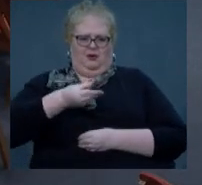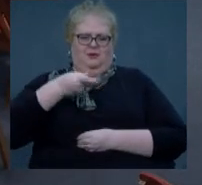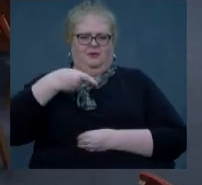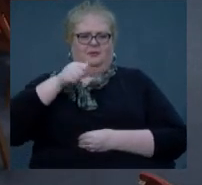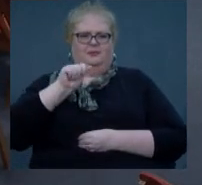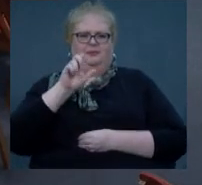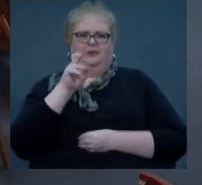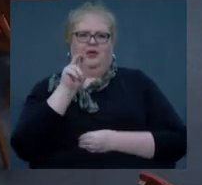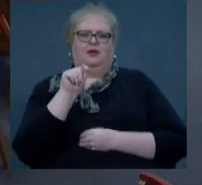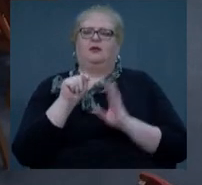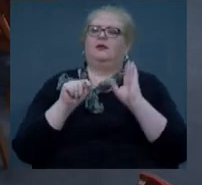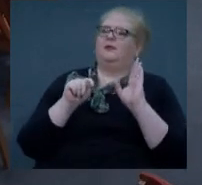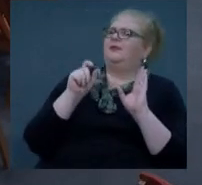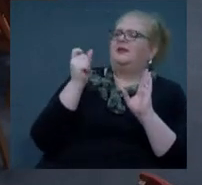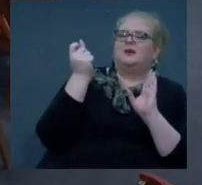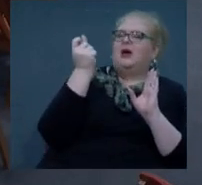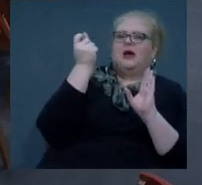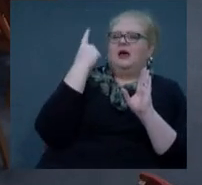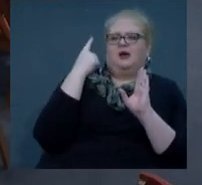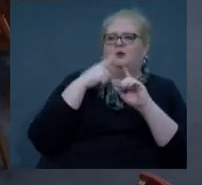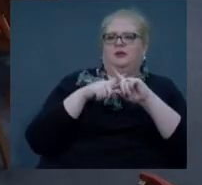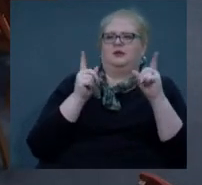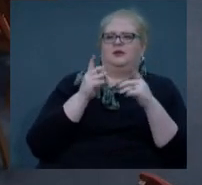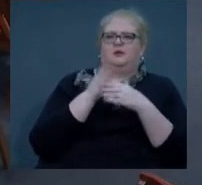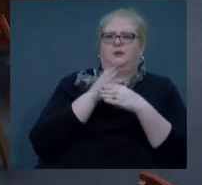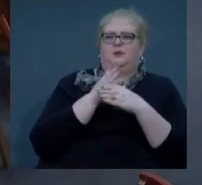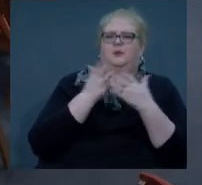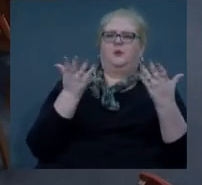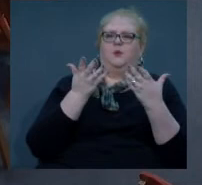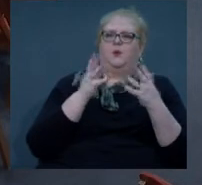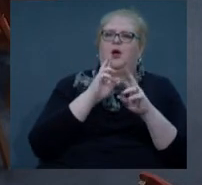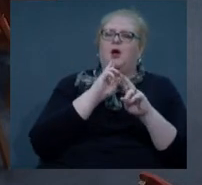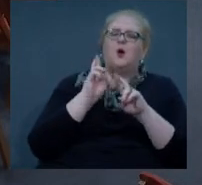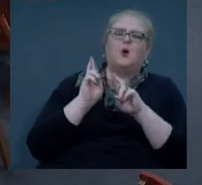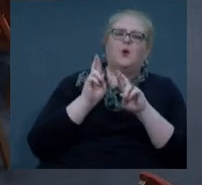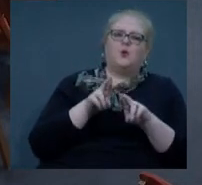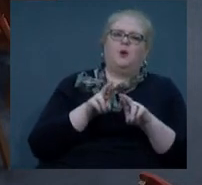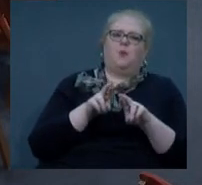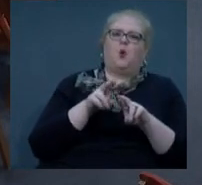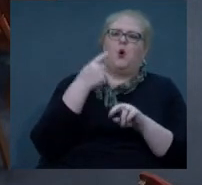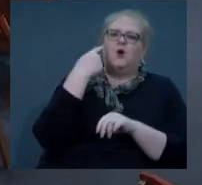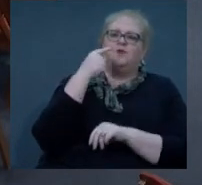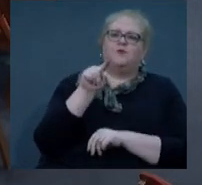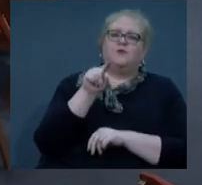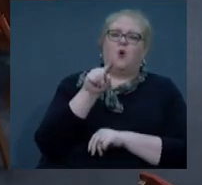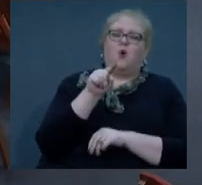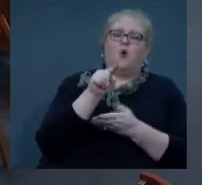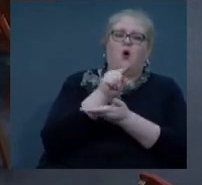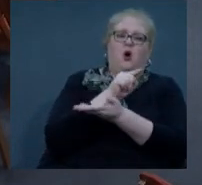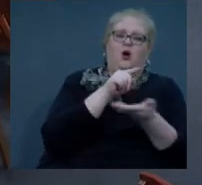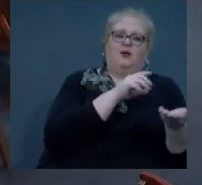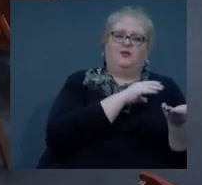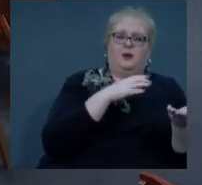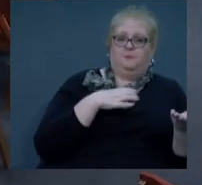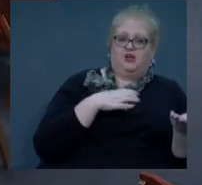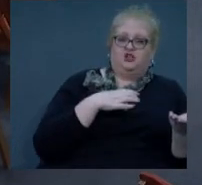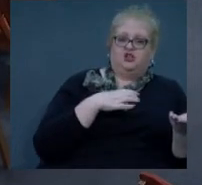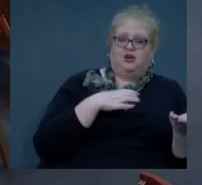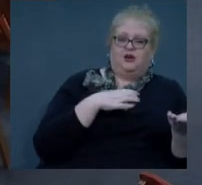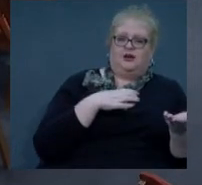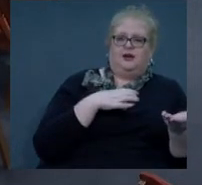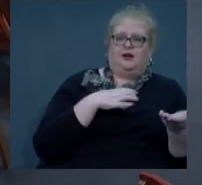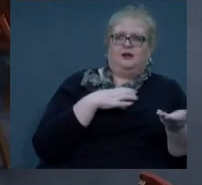between, I'm not seeing how the report that you would do to the commission under this